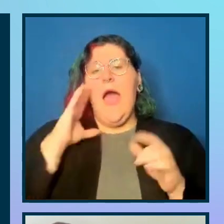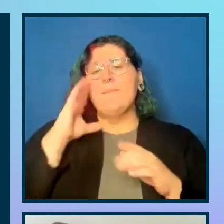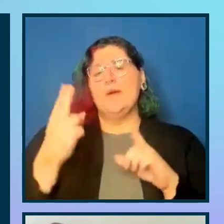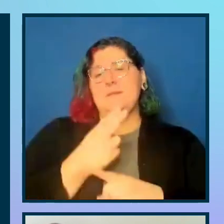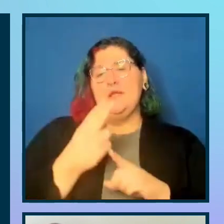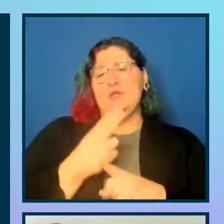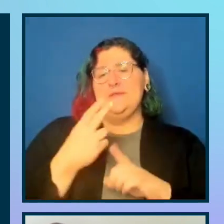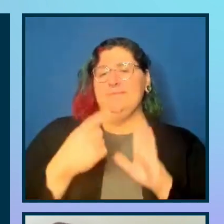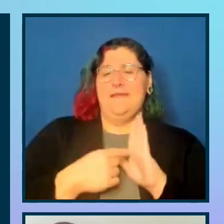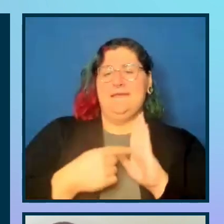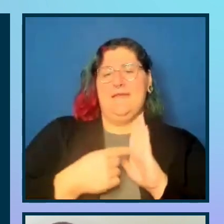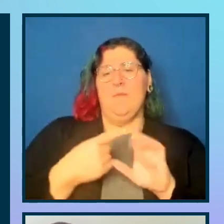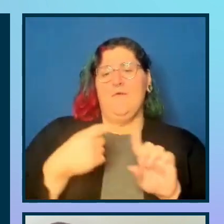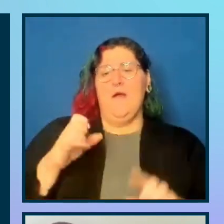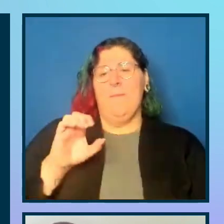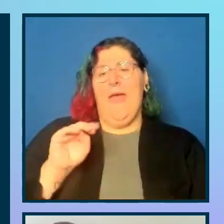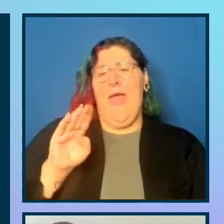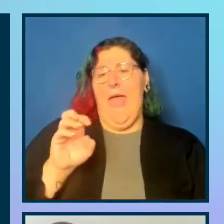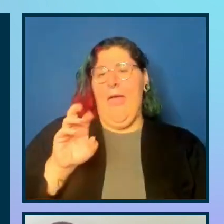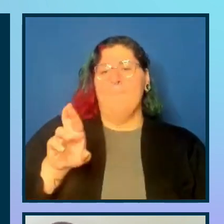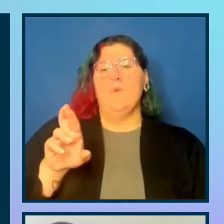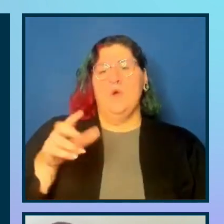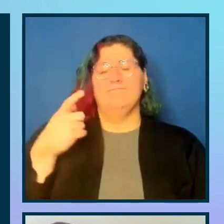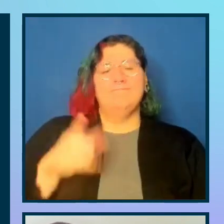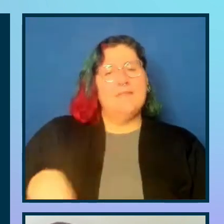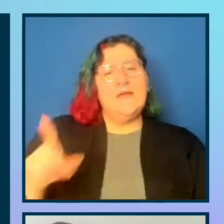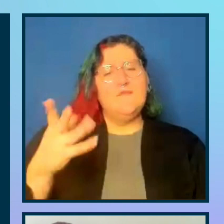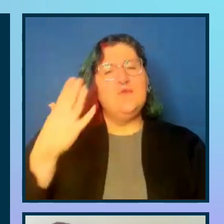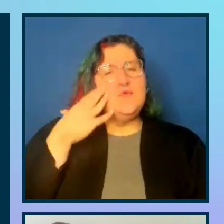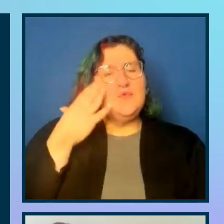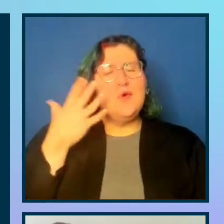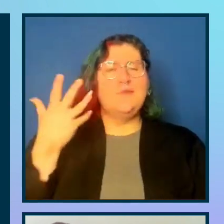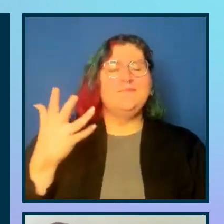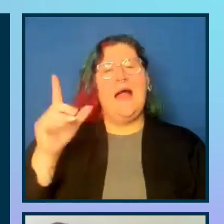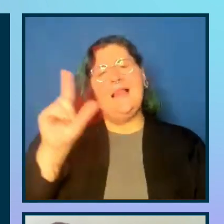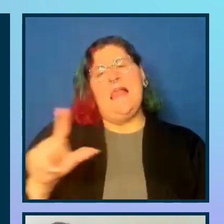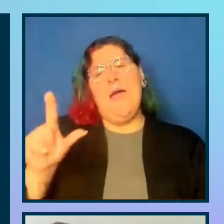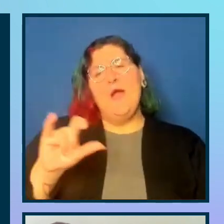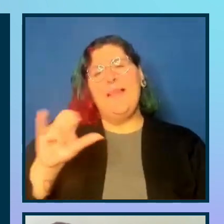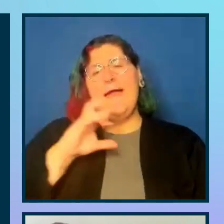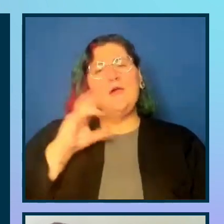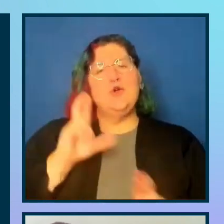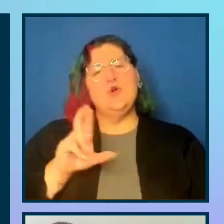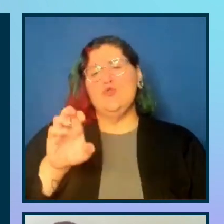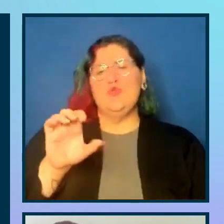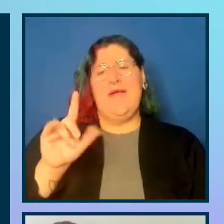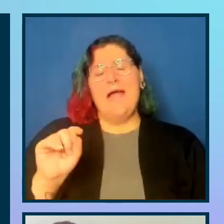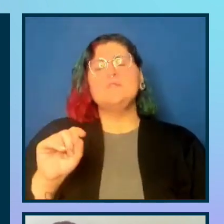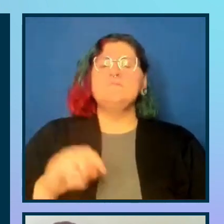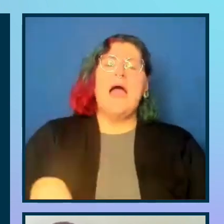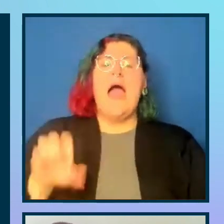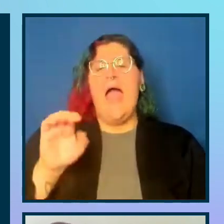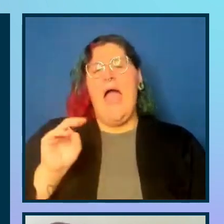with frameworks like Angular or Vue libraries like React, Ember offers very similar features, but with accessibility features built in, such as